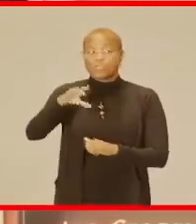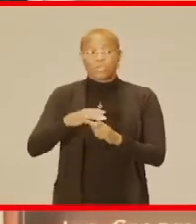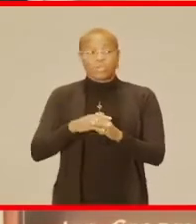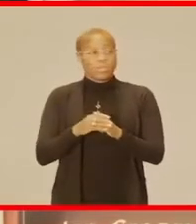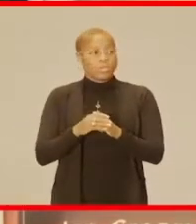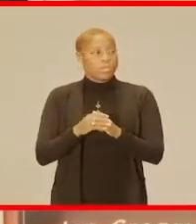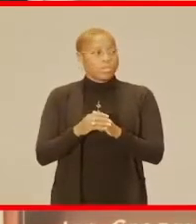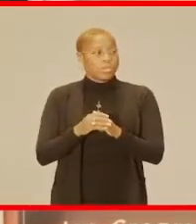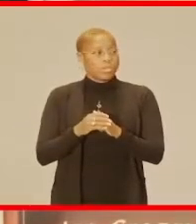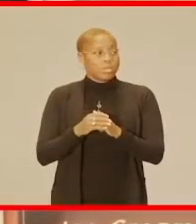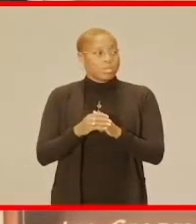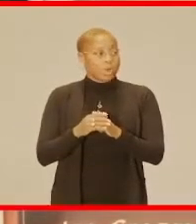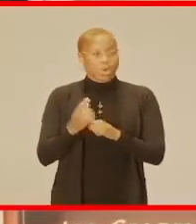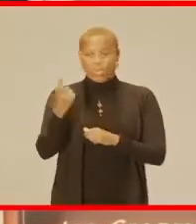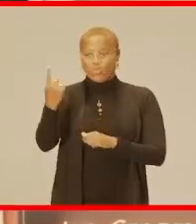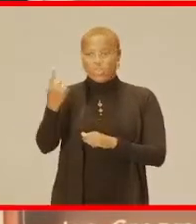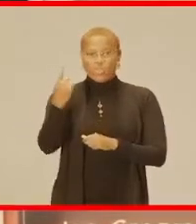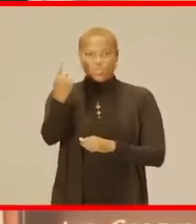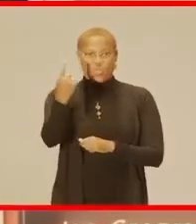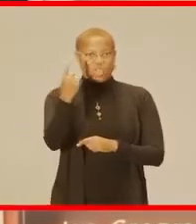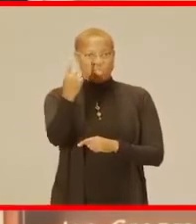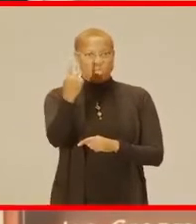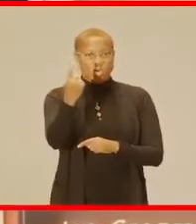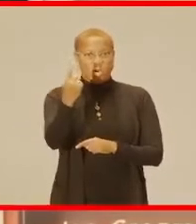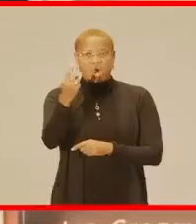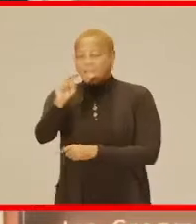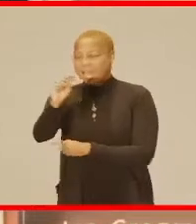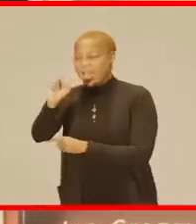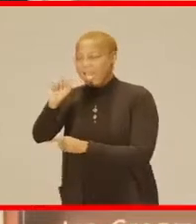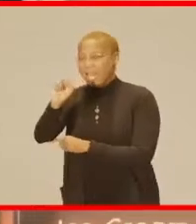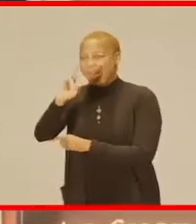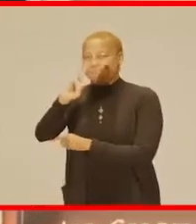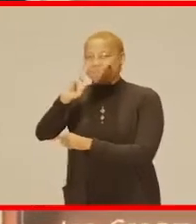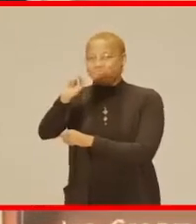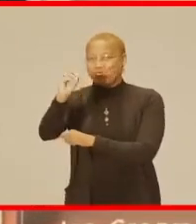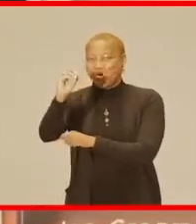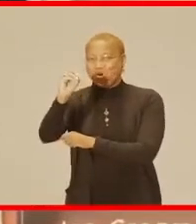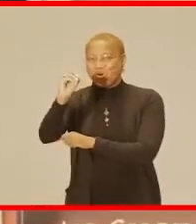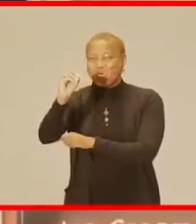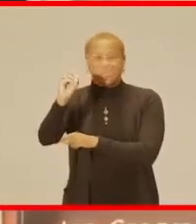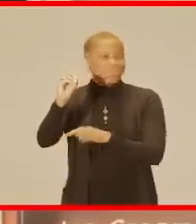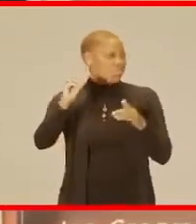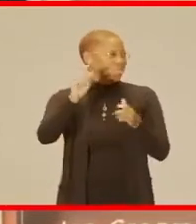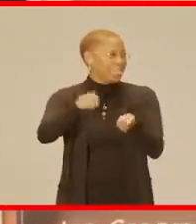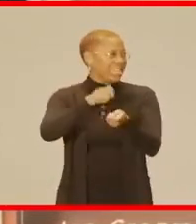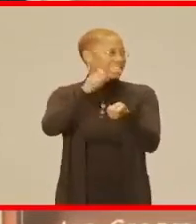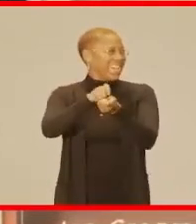regarding disability awareness. There is one, Naruto. Exactly.